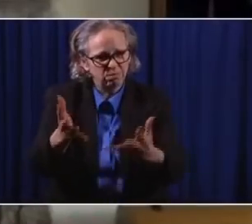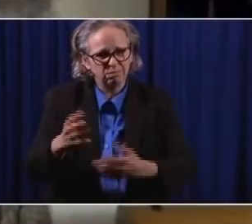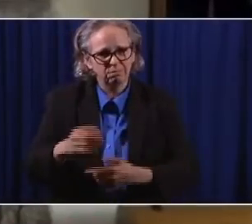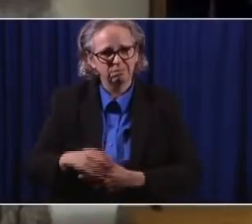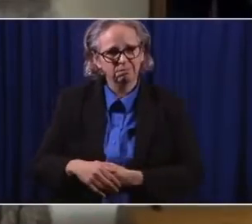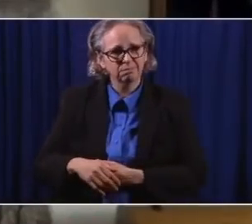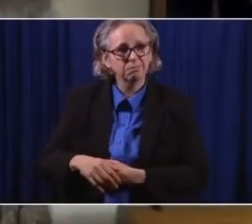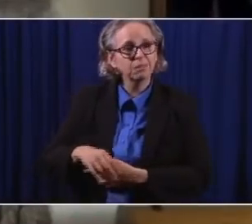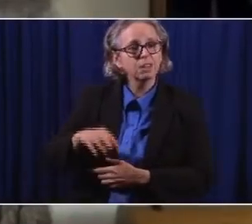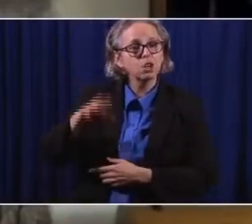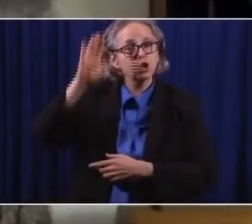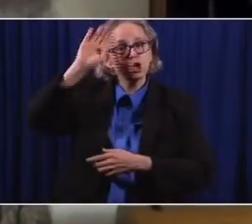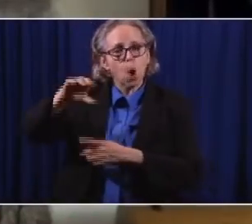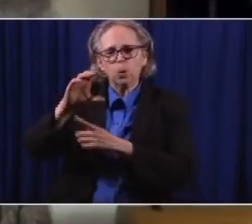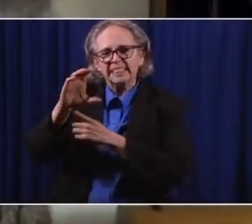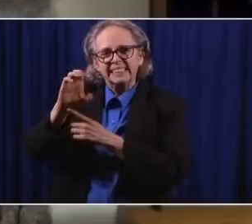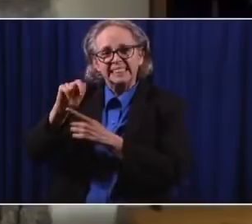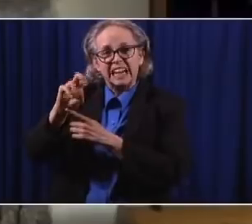there.